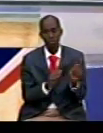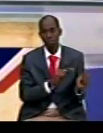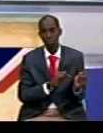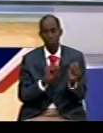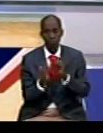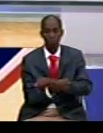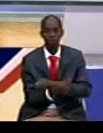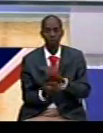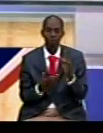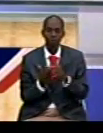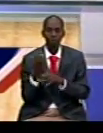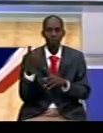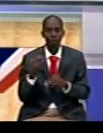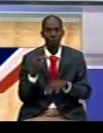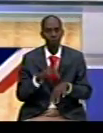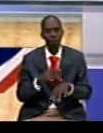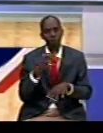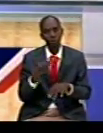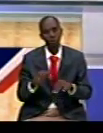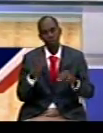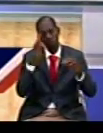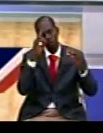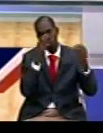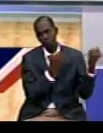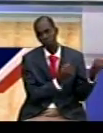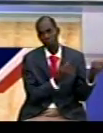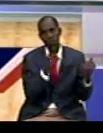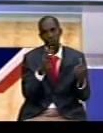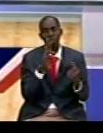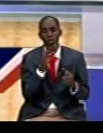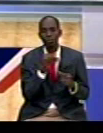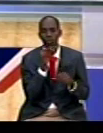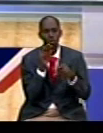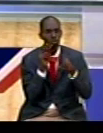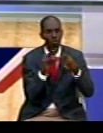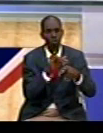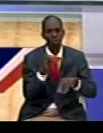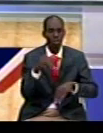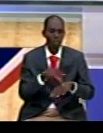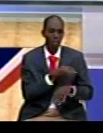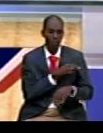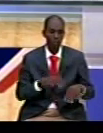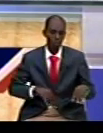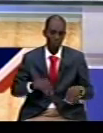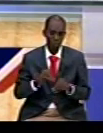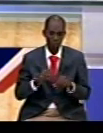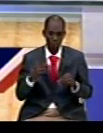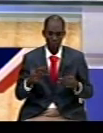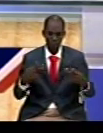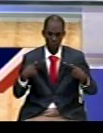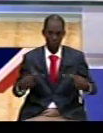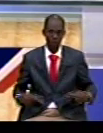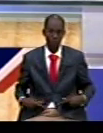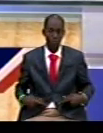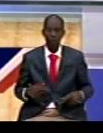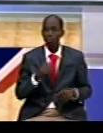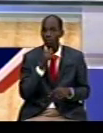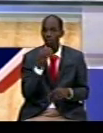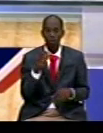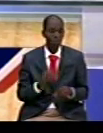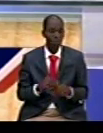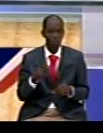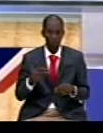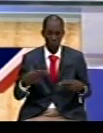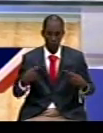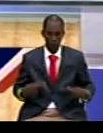faith. You're not looking at him in the physical. And it's not in the physical